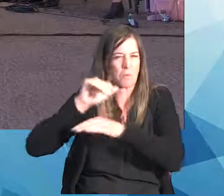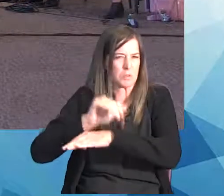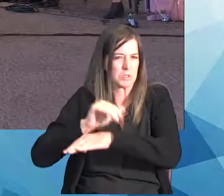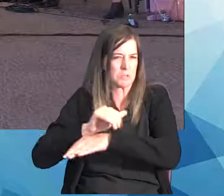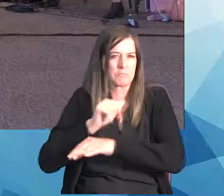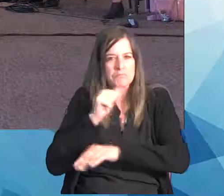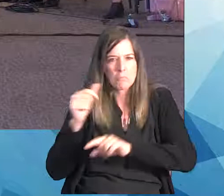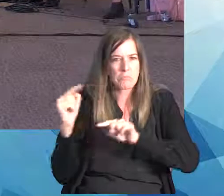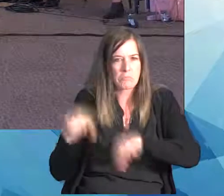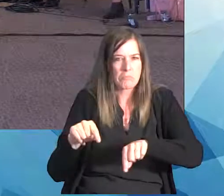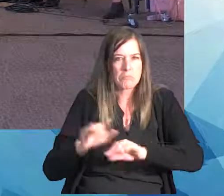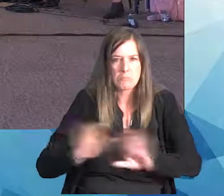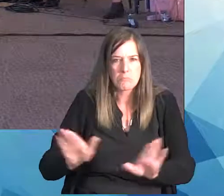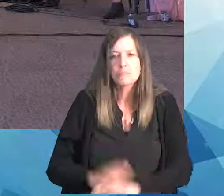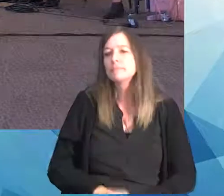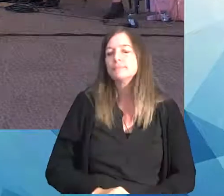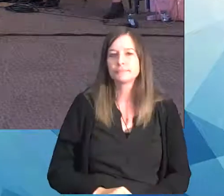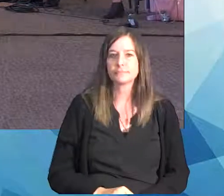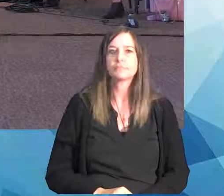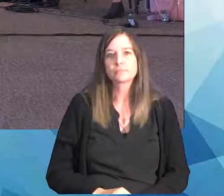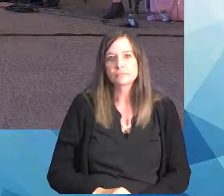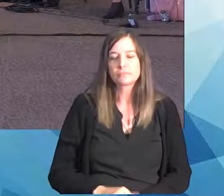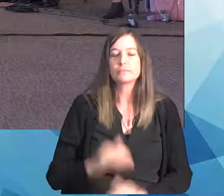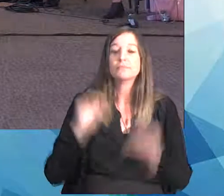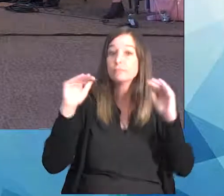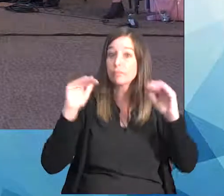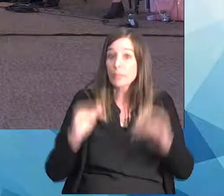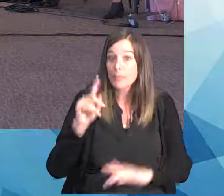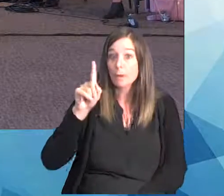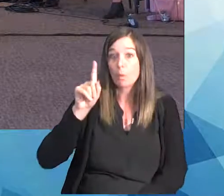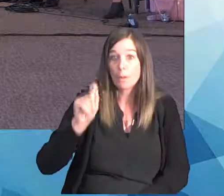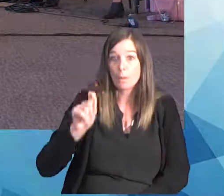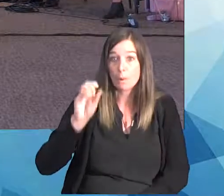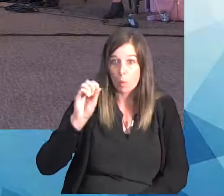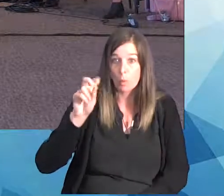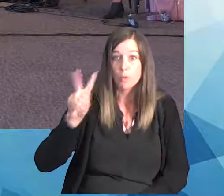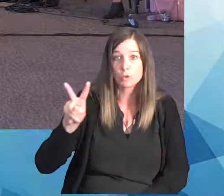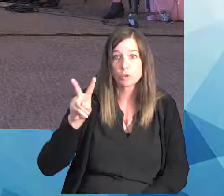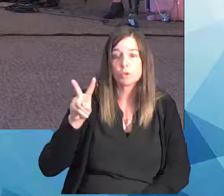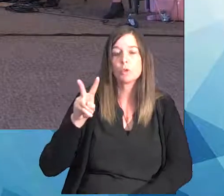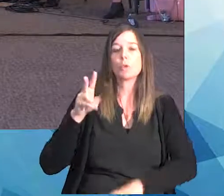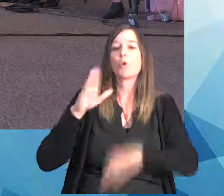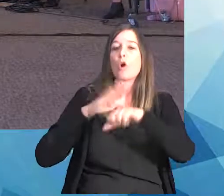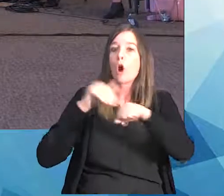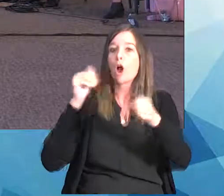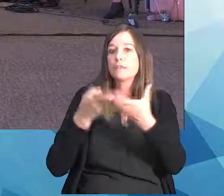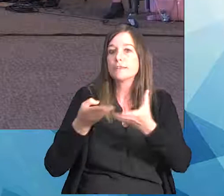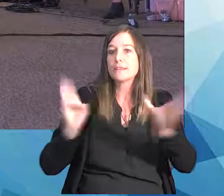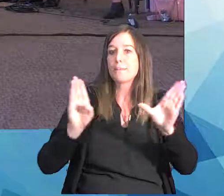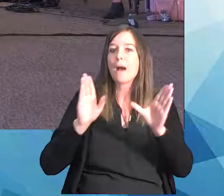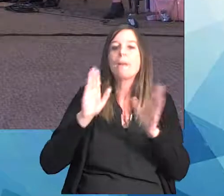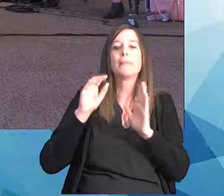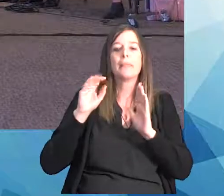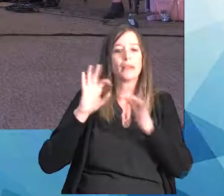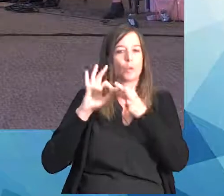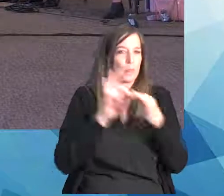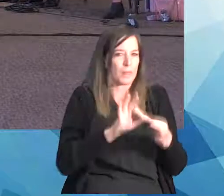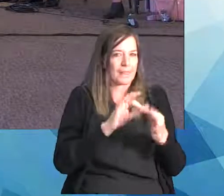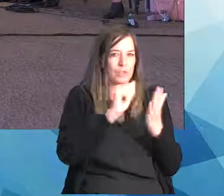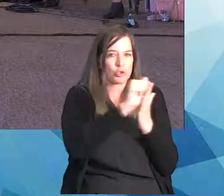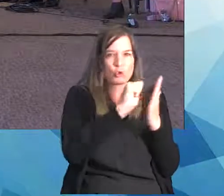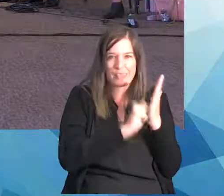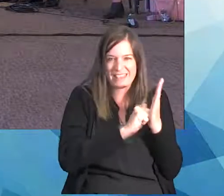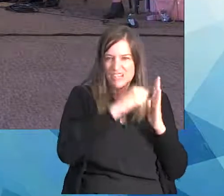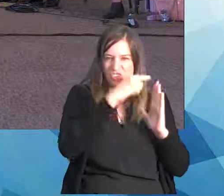Second item on the agenda, 1.02, call to the public, call to the public on agendized items.